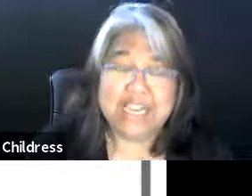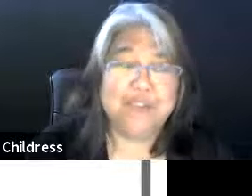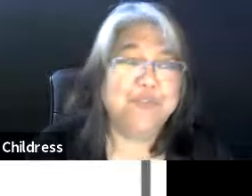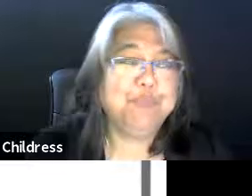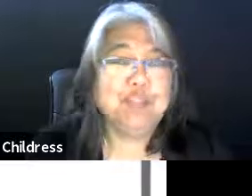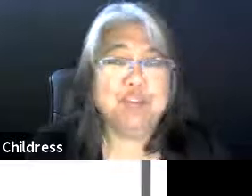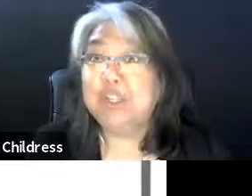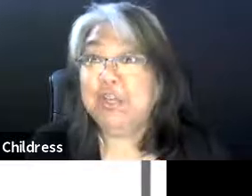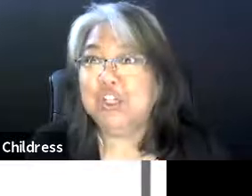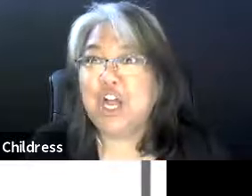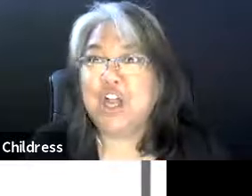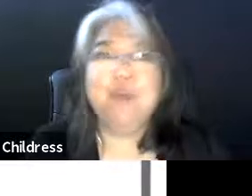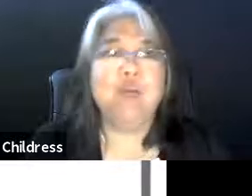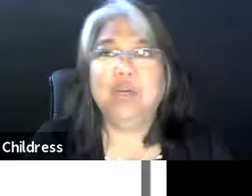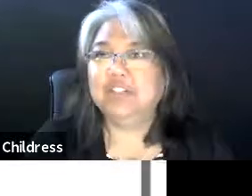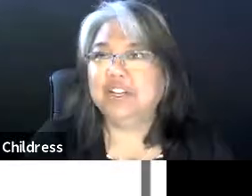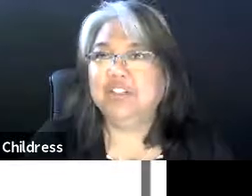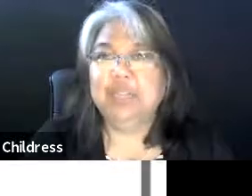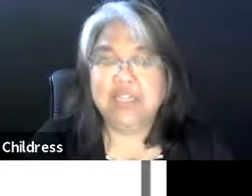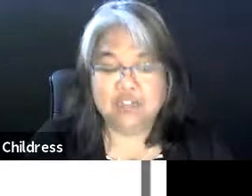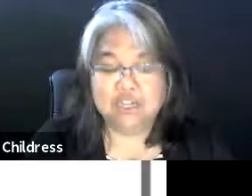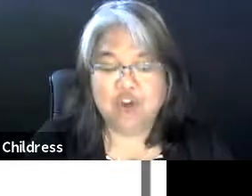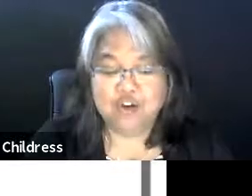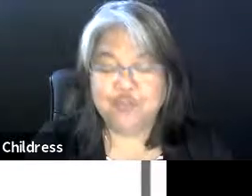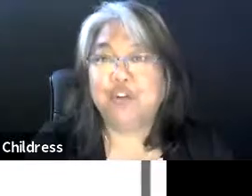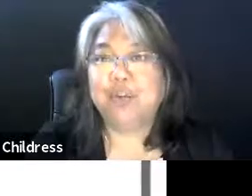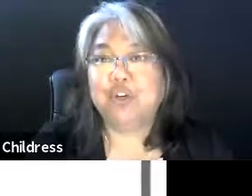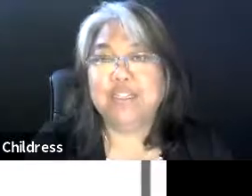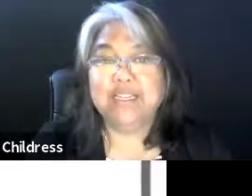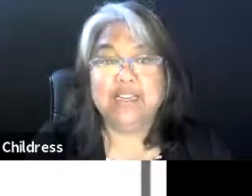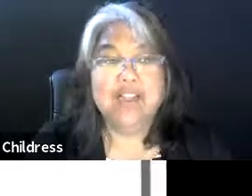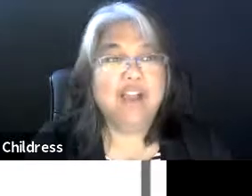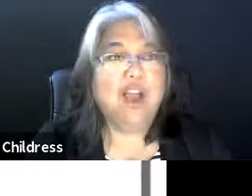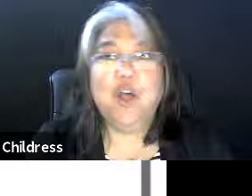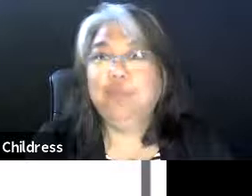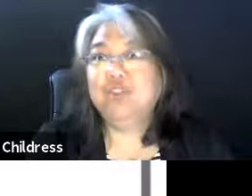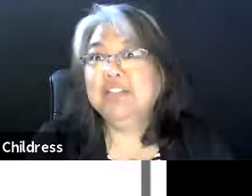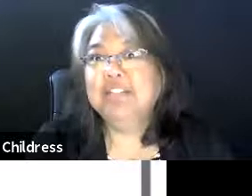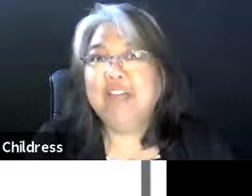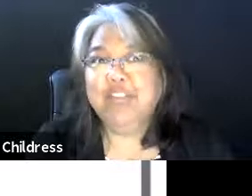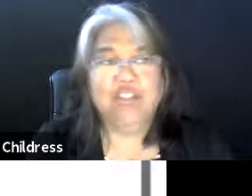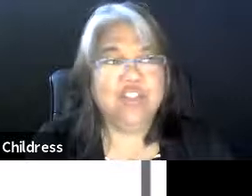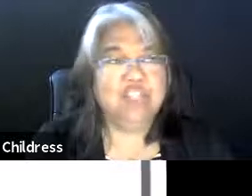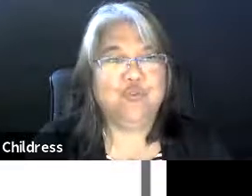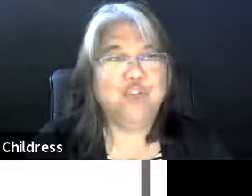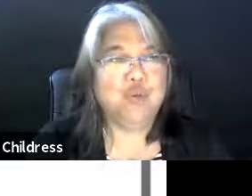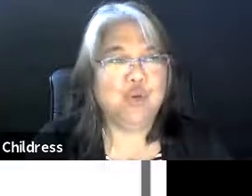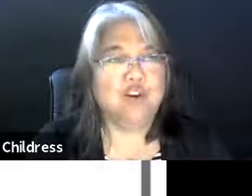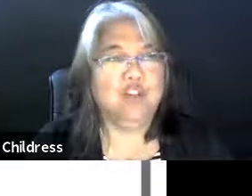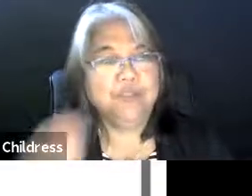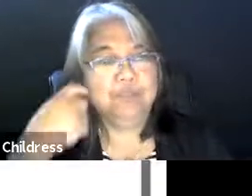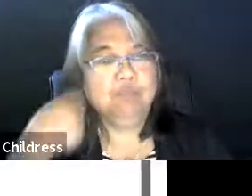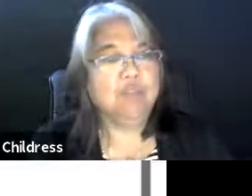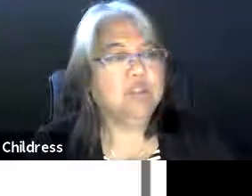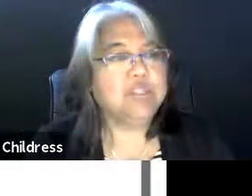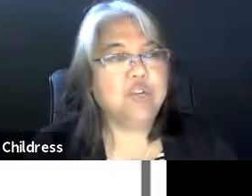staying safe. So let me talk about what it's like to be a deaf or hard of hearing person trying to navigate this virtual